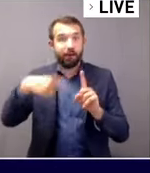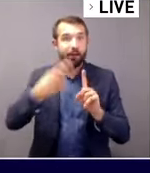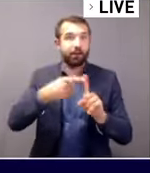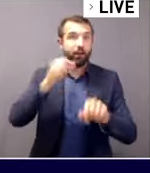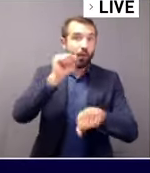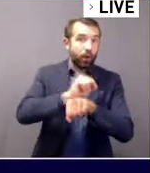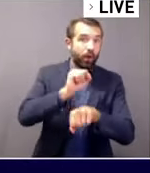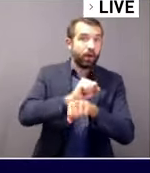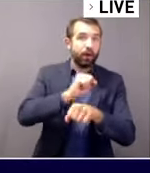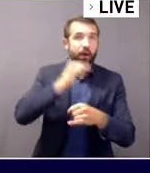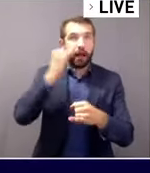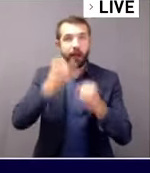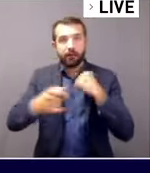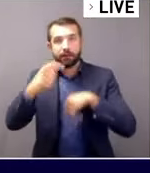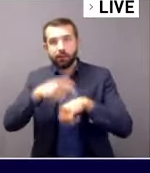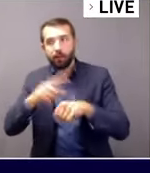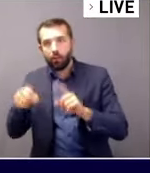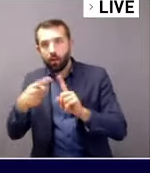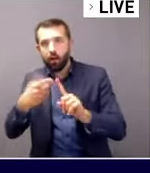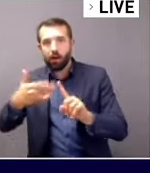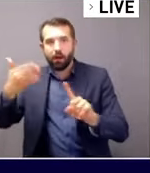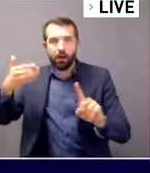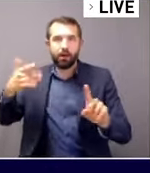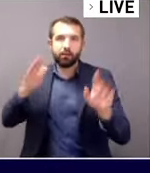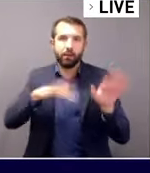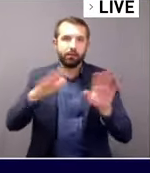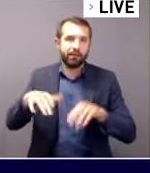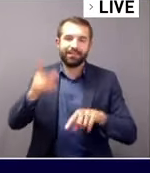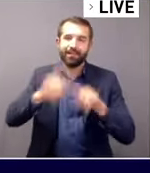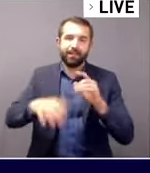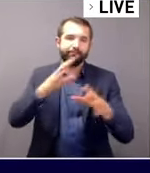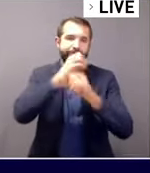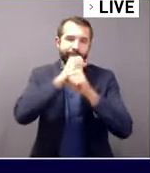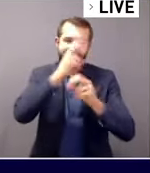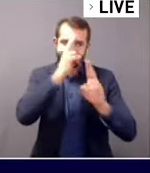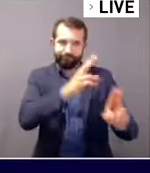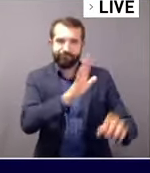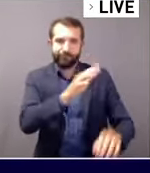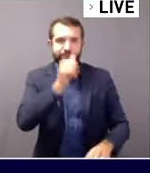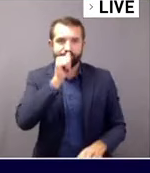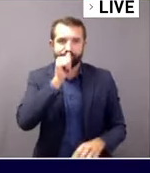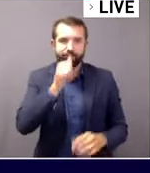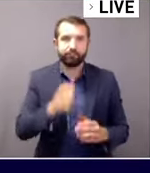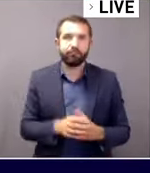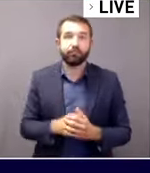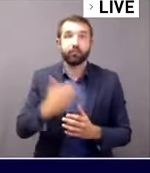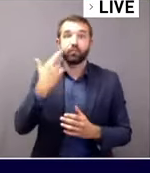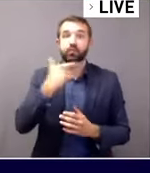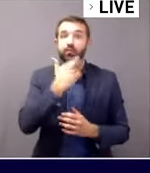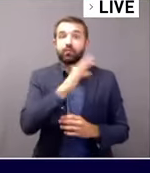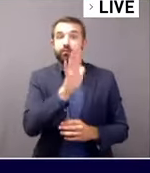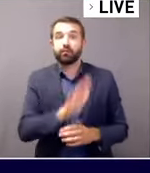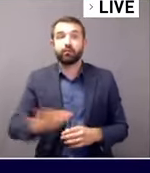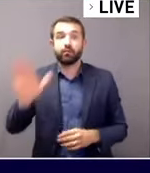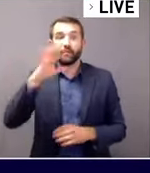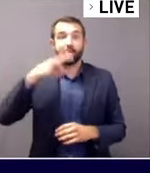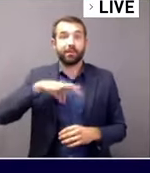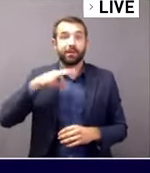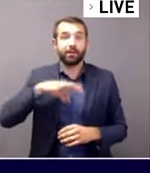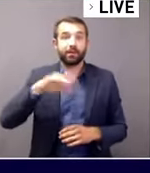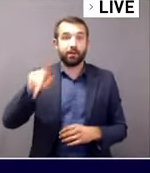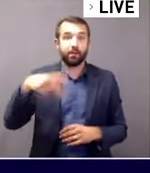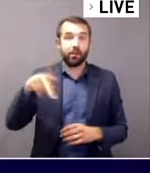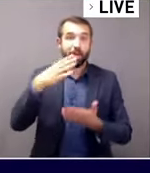day at work was. What I will tell you is that restaurants across Maine, in this case, including the Portland Pie Company,